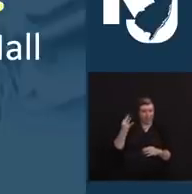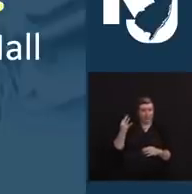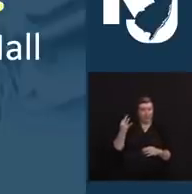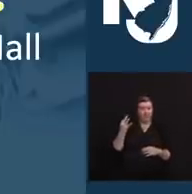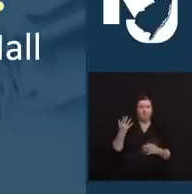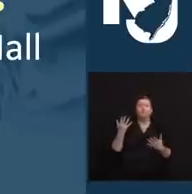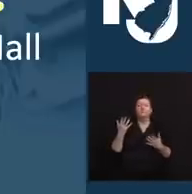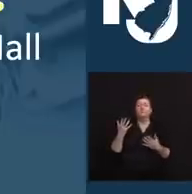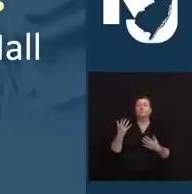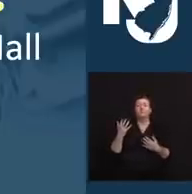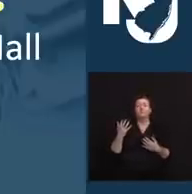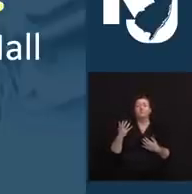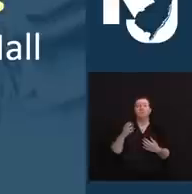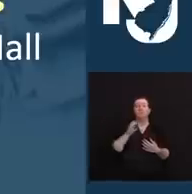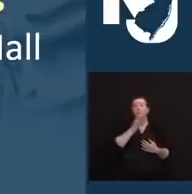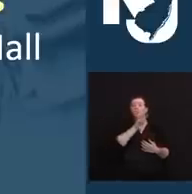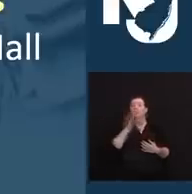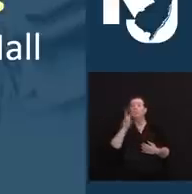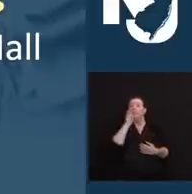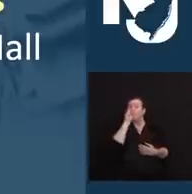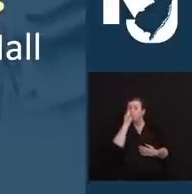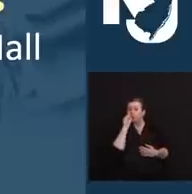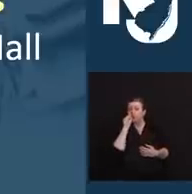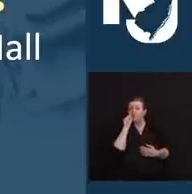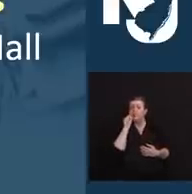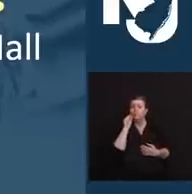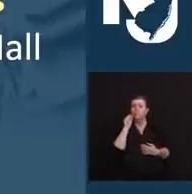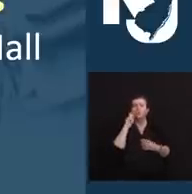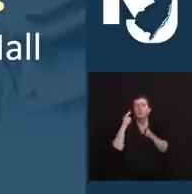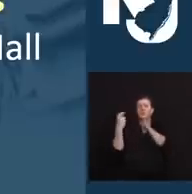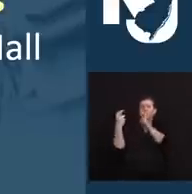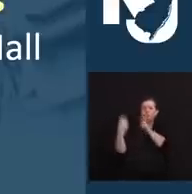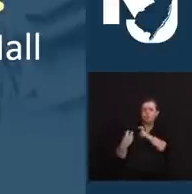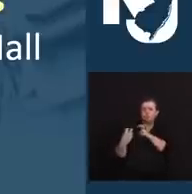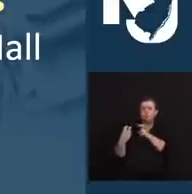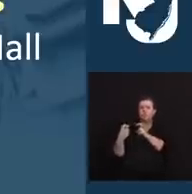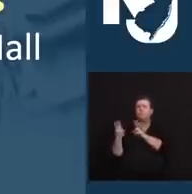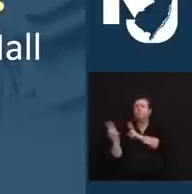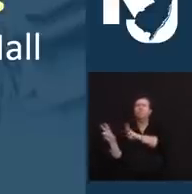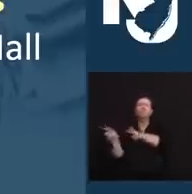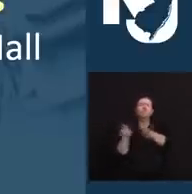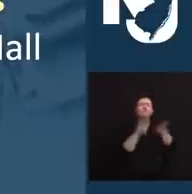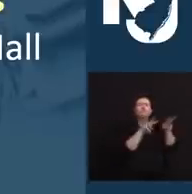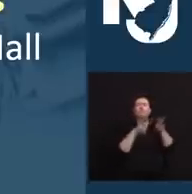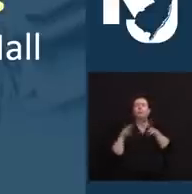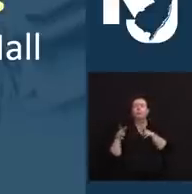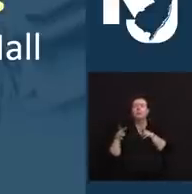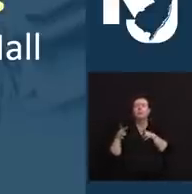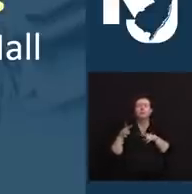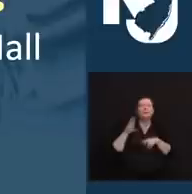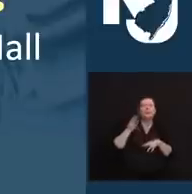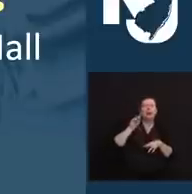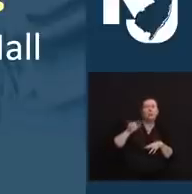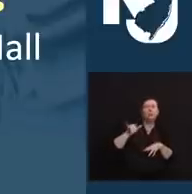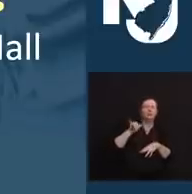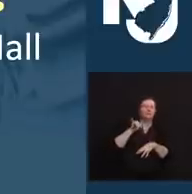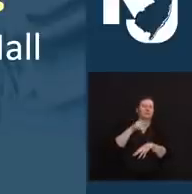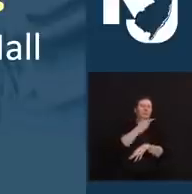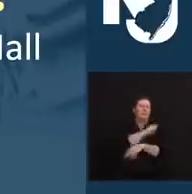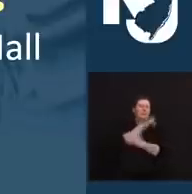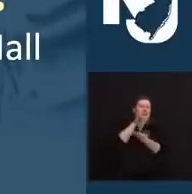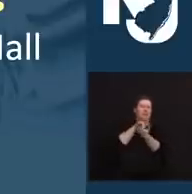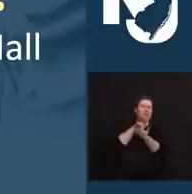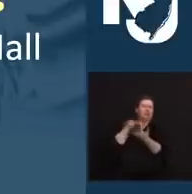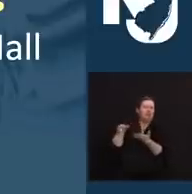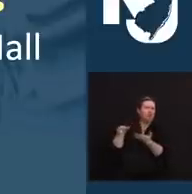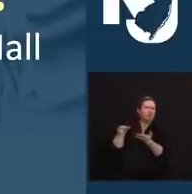Executive and dear friend Joe DiVincenzo to tour the county-operated vaccination center set up there for frontline